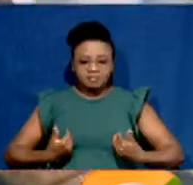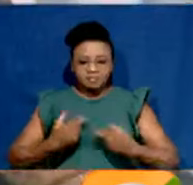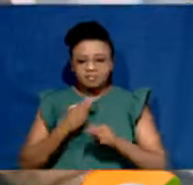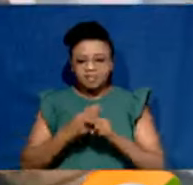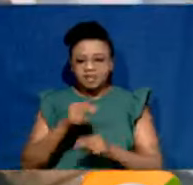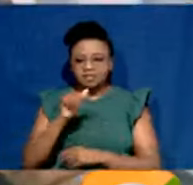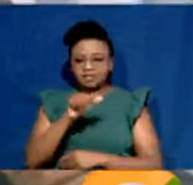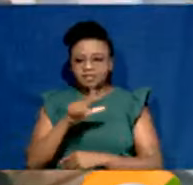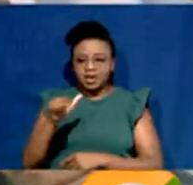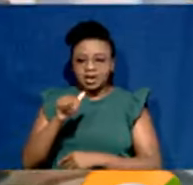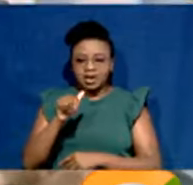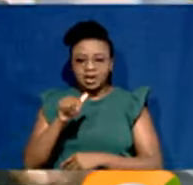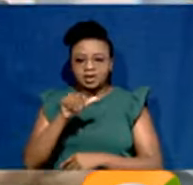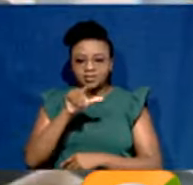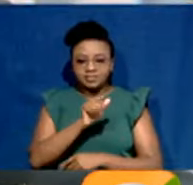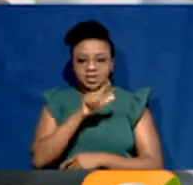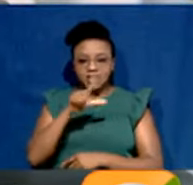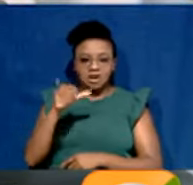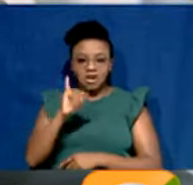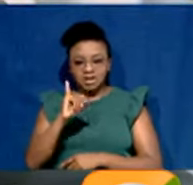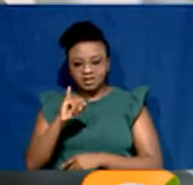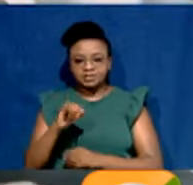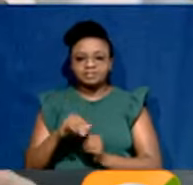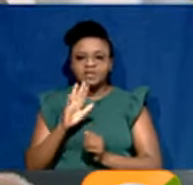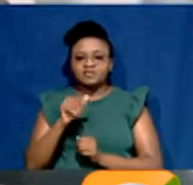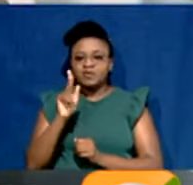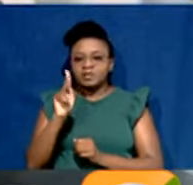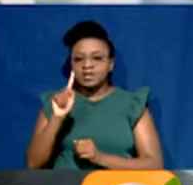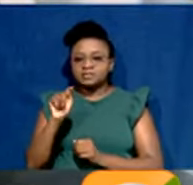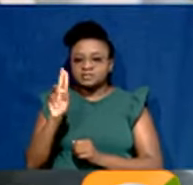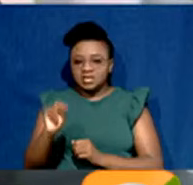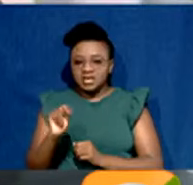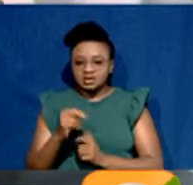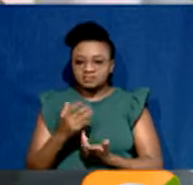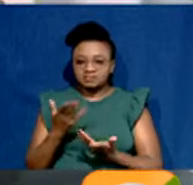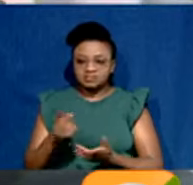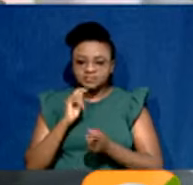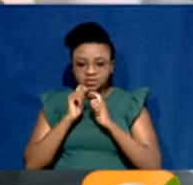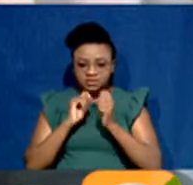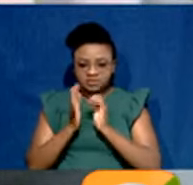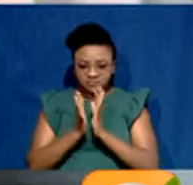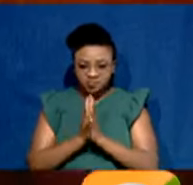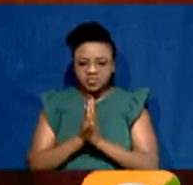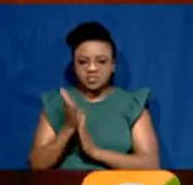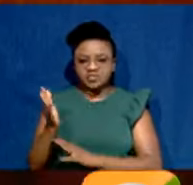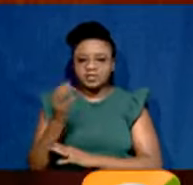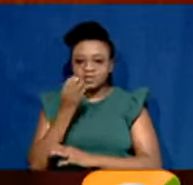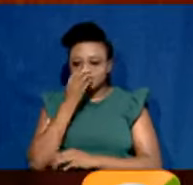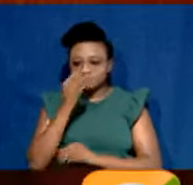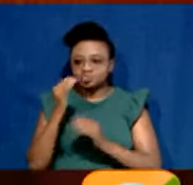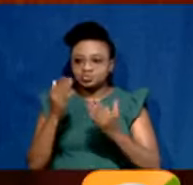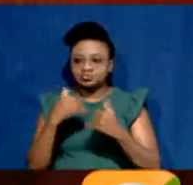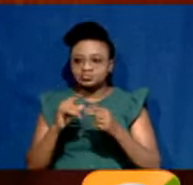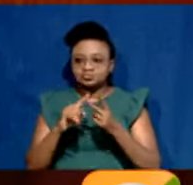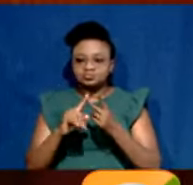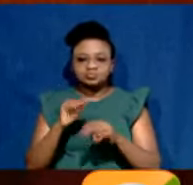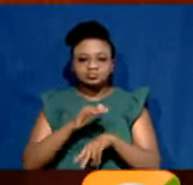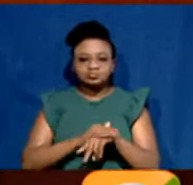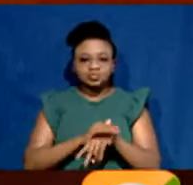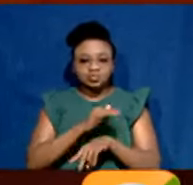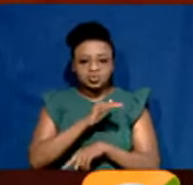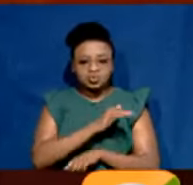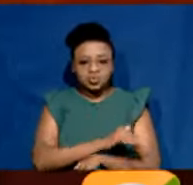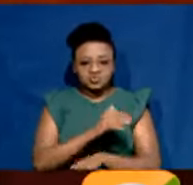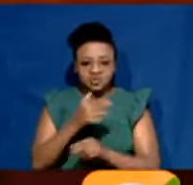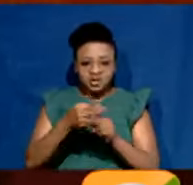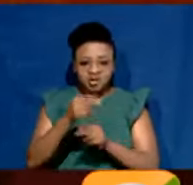Manzu, natoka KTN News, na tuko hapa kwenye mjadala wazi na Mheshimiwa Rais jioni ya leo. Good evening. My name is